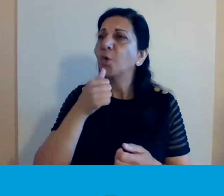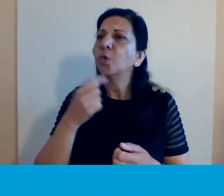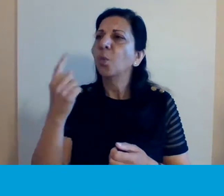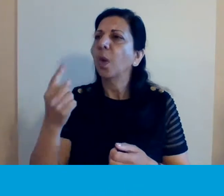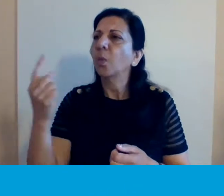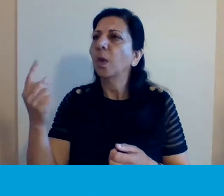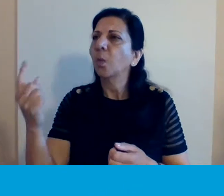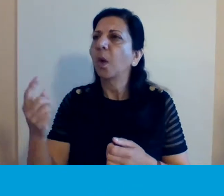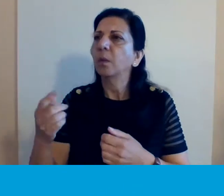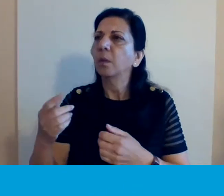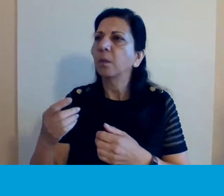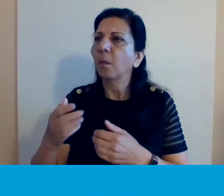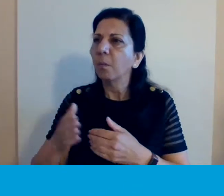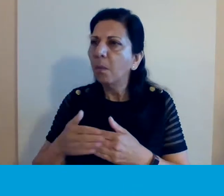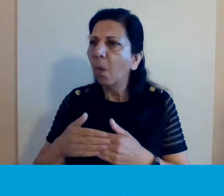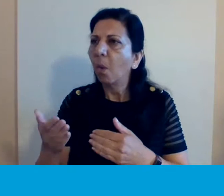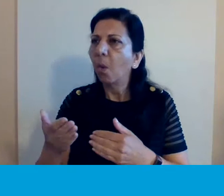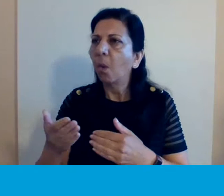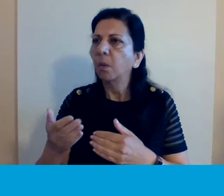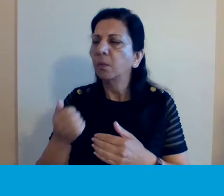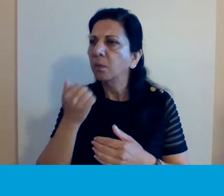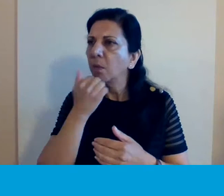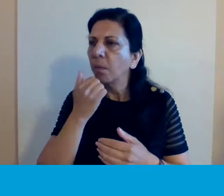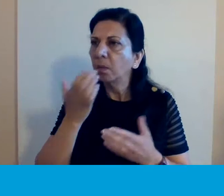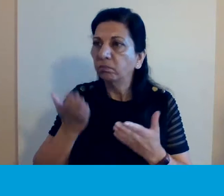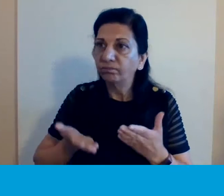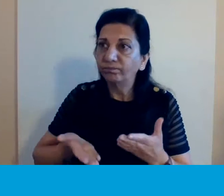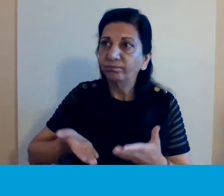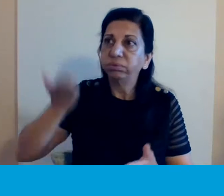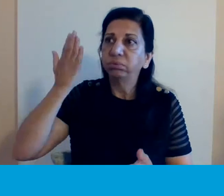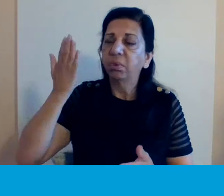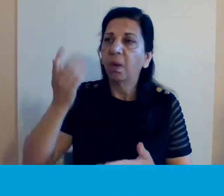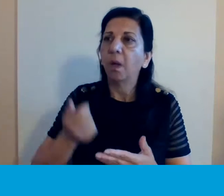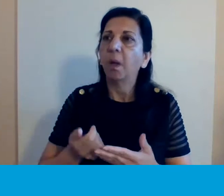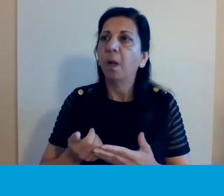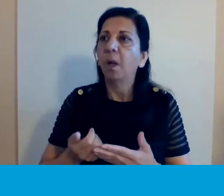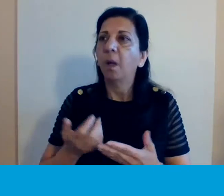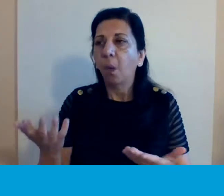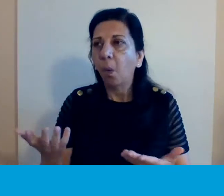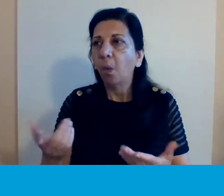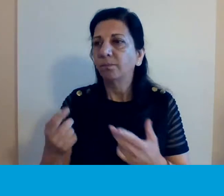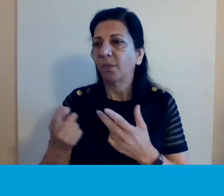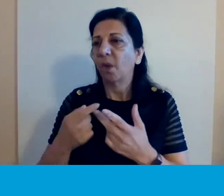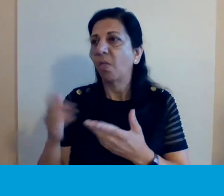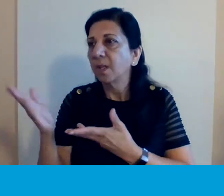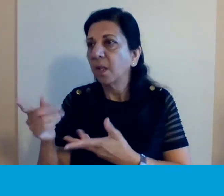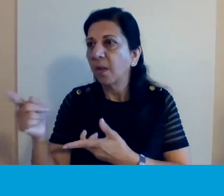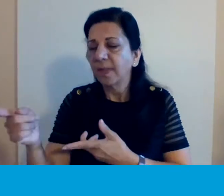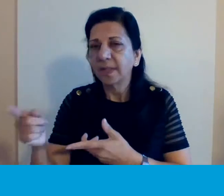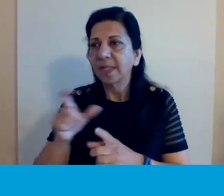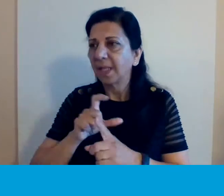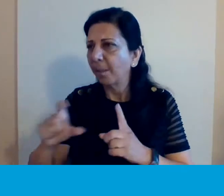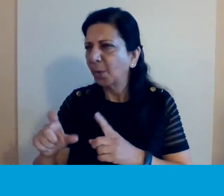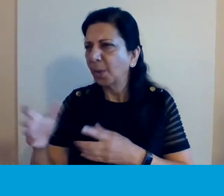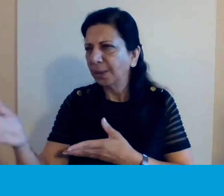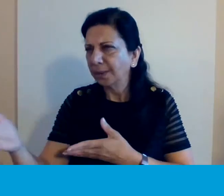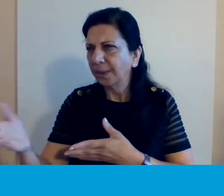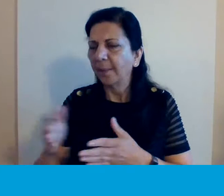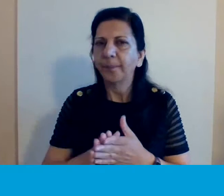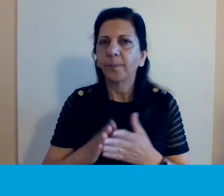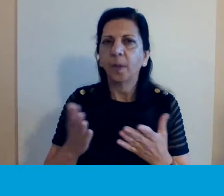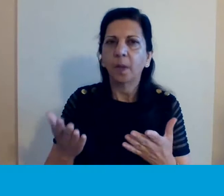higher. And this has resulted in a pilot which is happening nationally called Triage